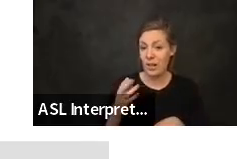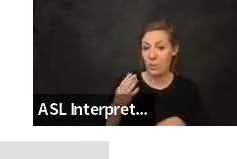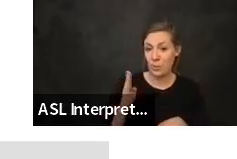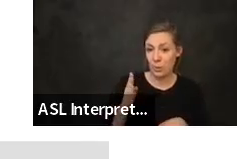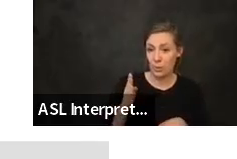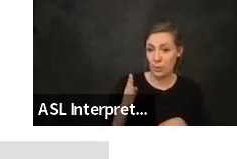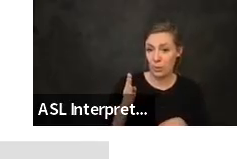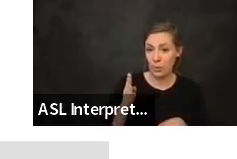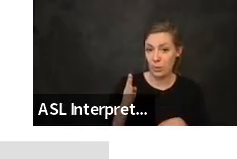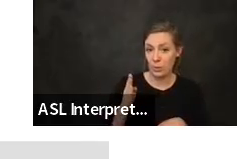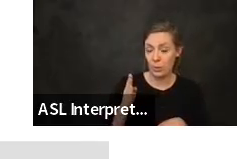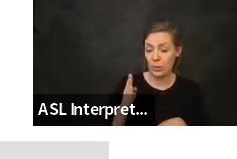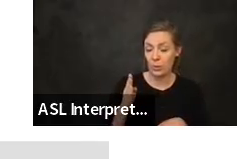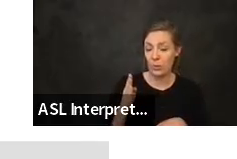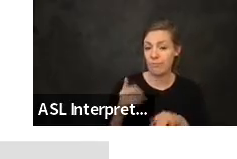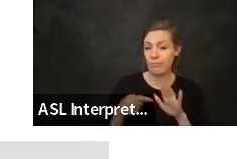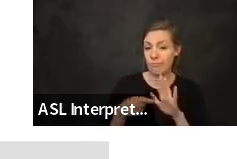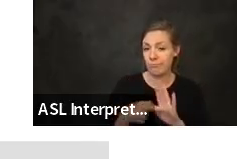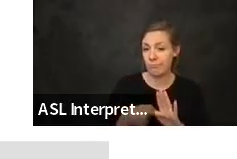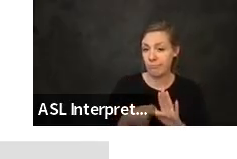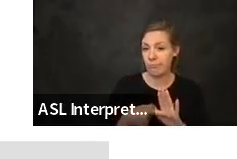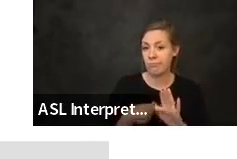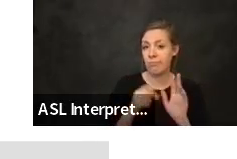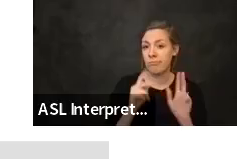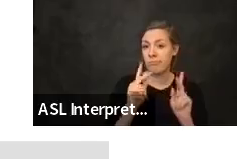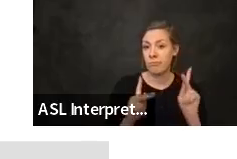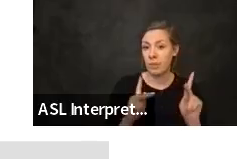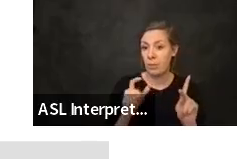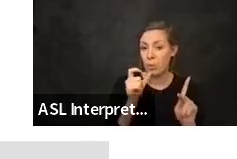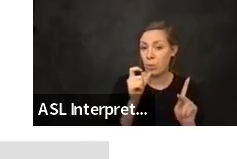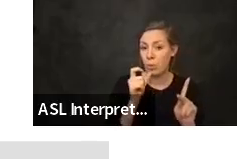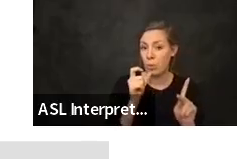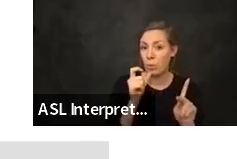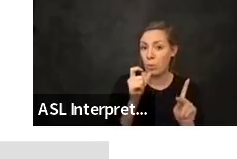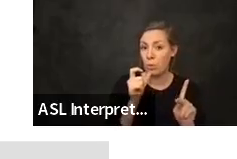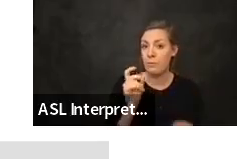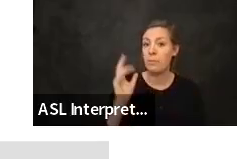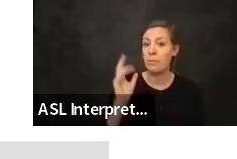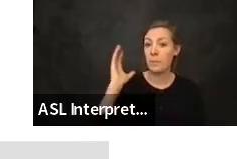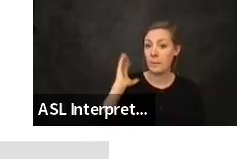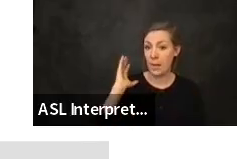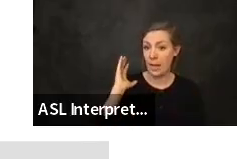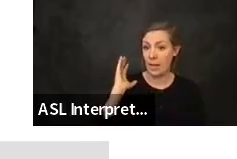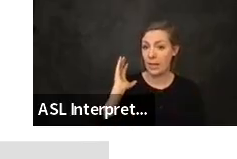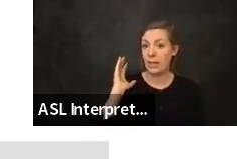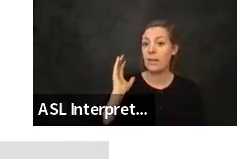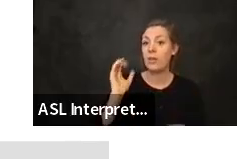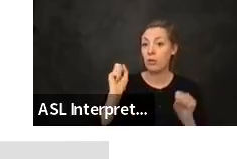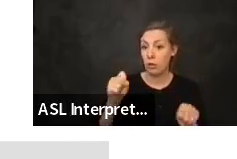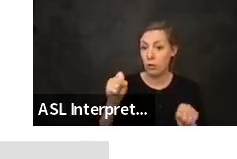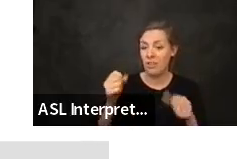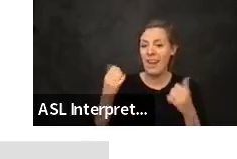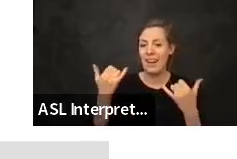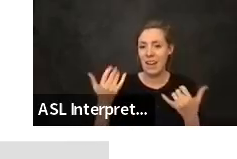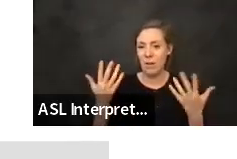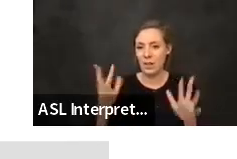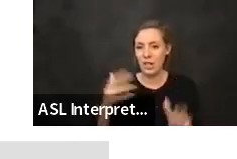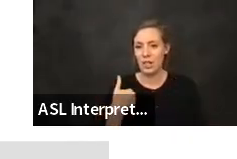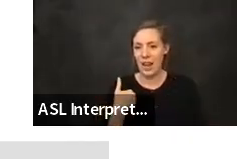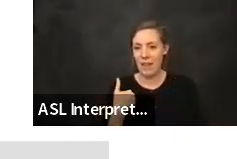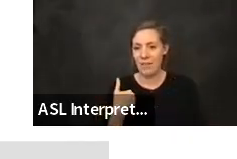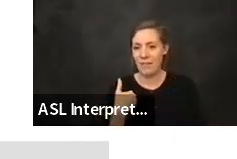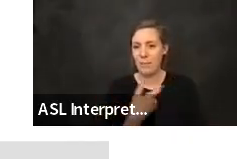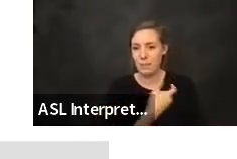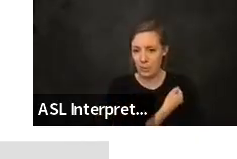blue is indicating individuals who were eligible and did receive their booster doses. So this is